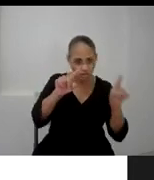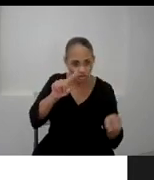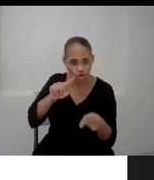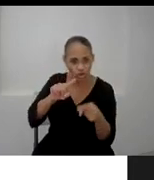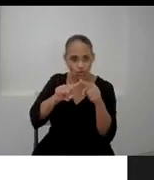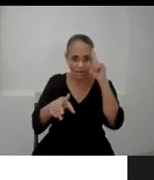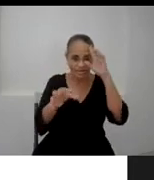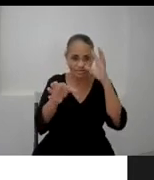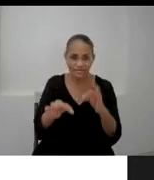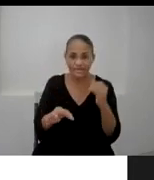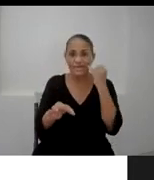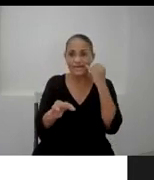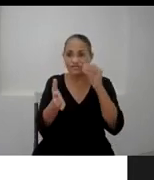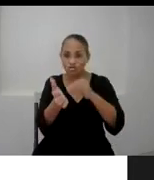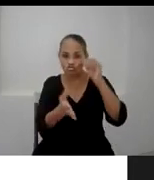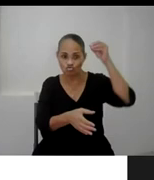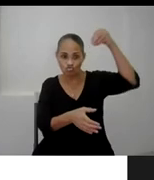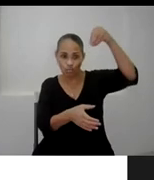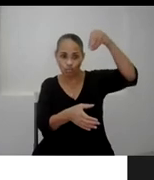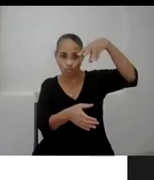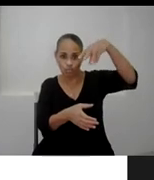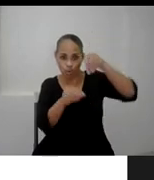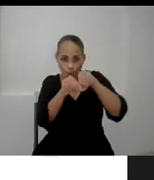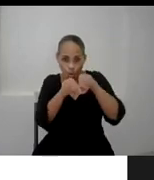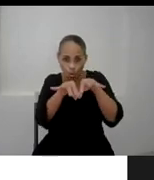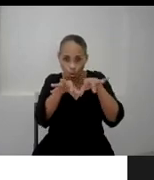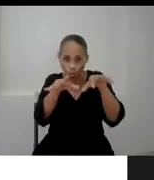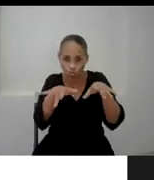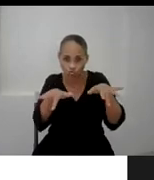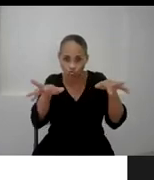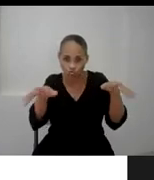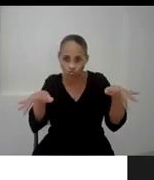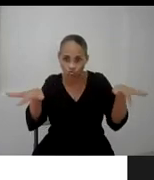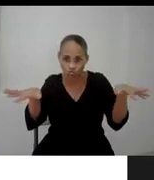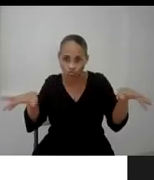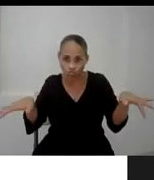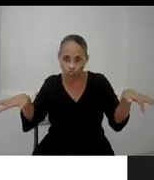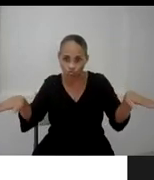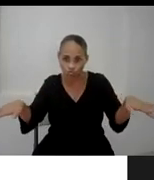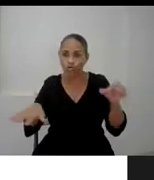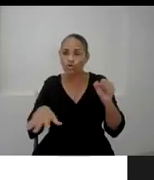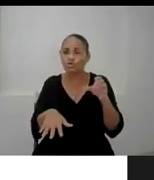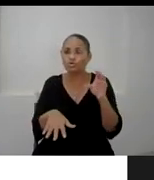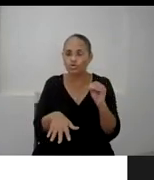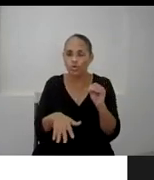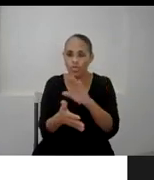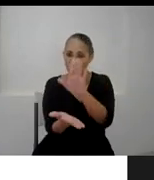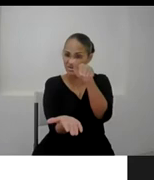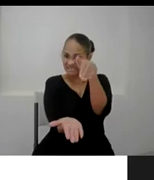you drop the pebble into the middle of the pond, the ripples will move out. So at the very center of